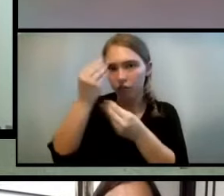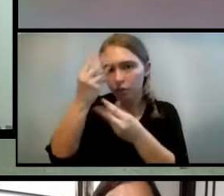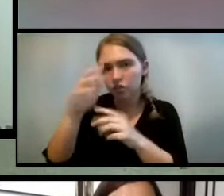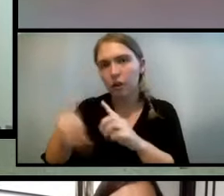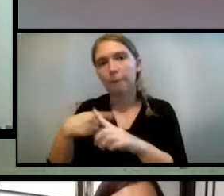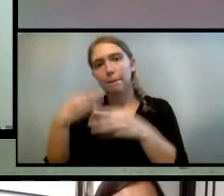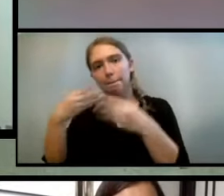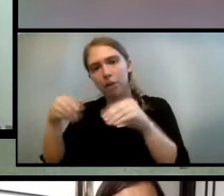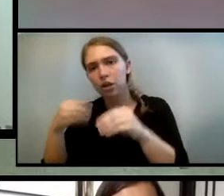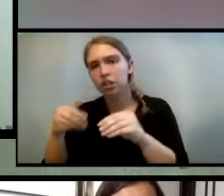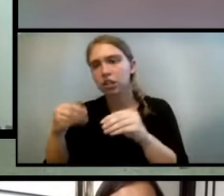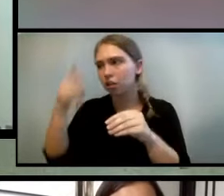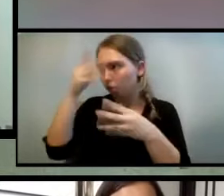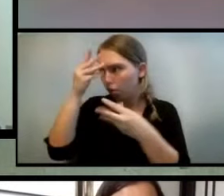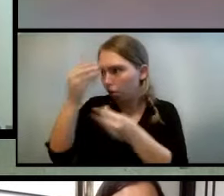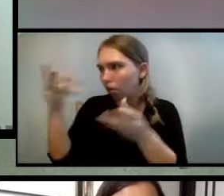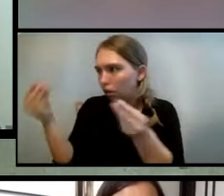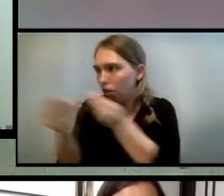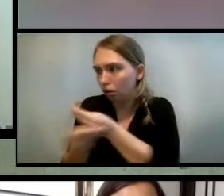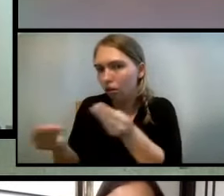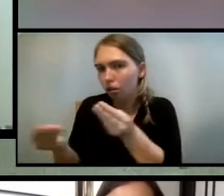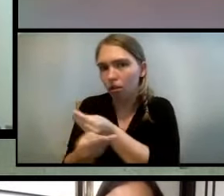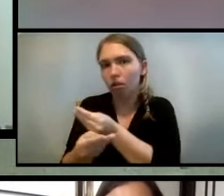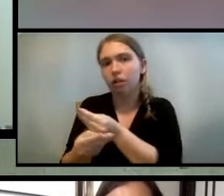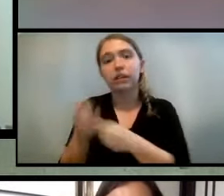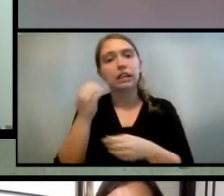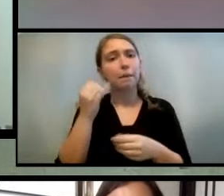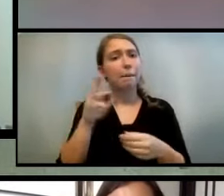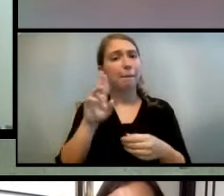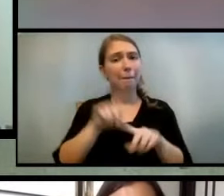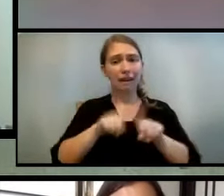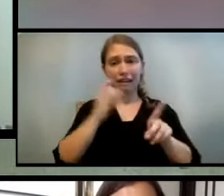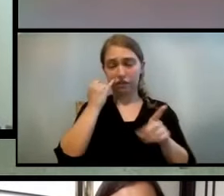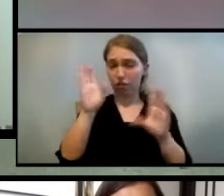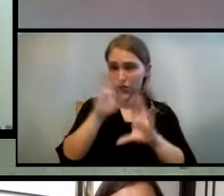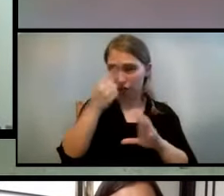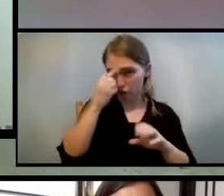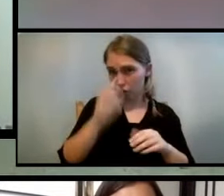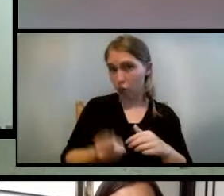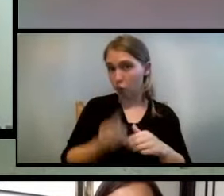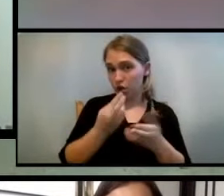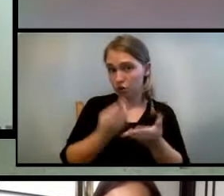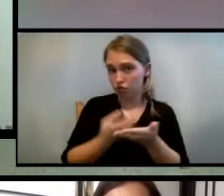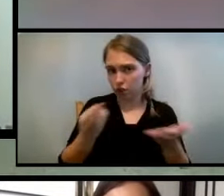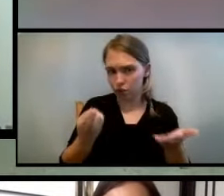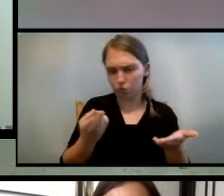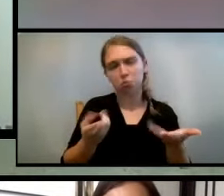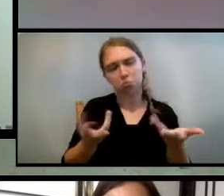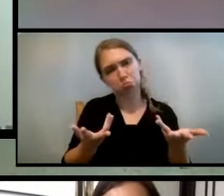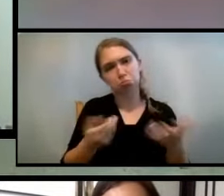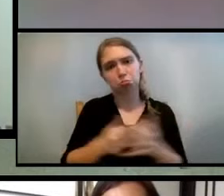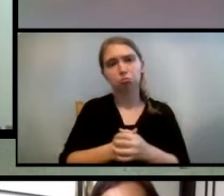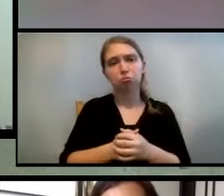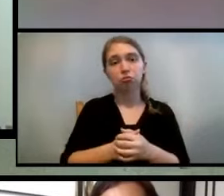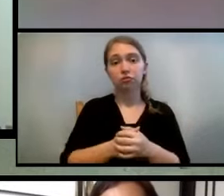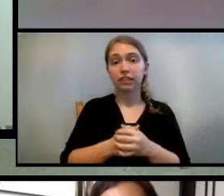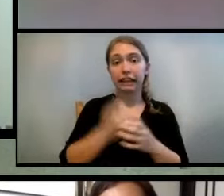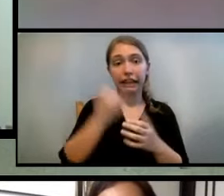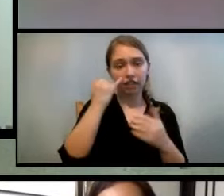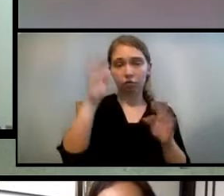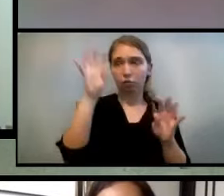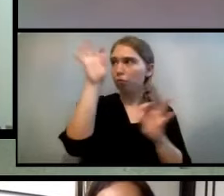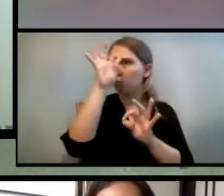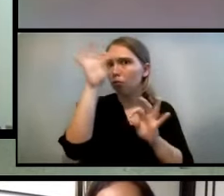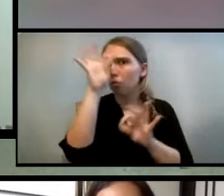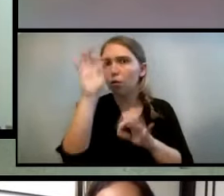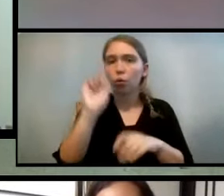all of those things. But if you're just looking for one resource, I'd say that a place to look if you don't know where to